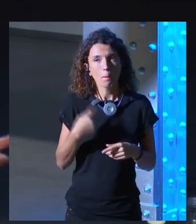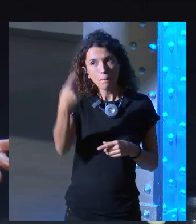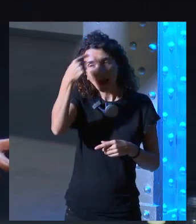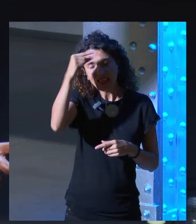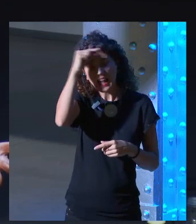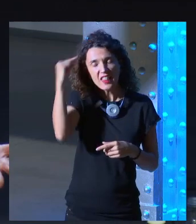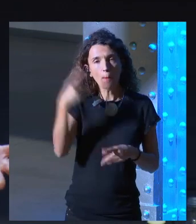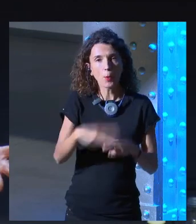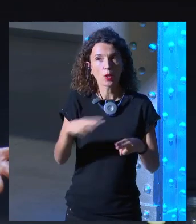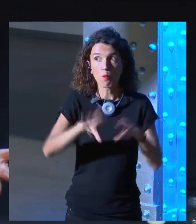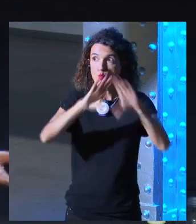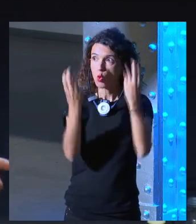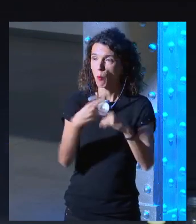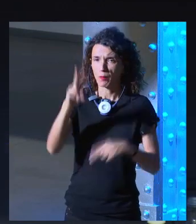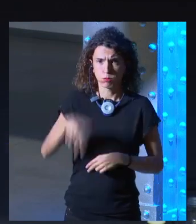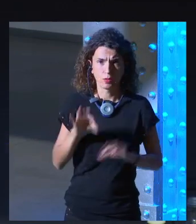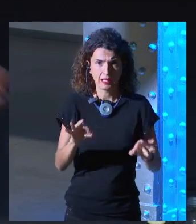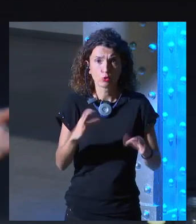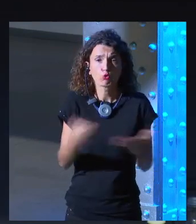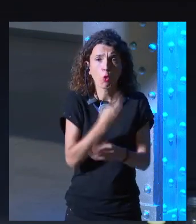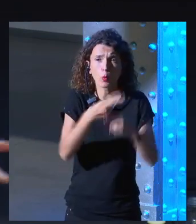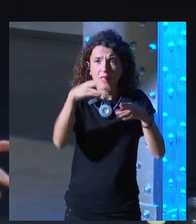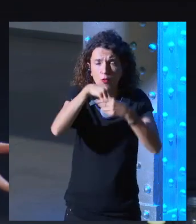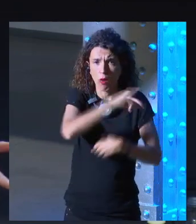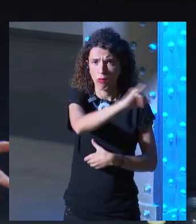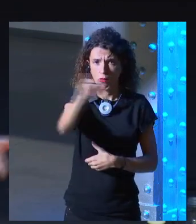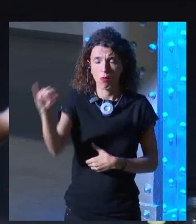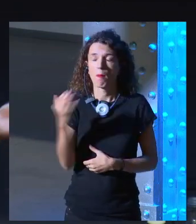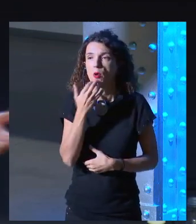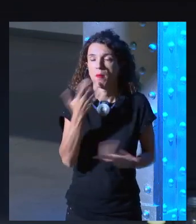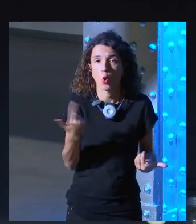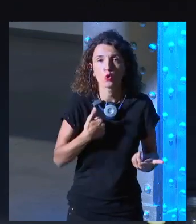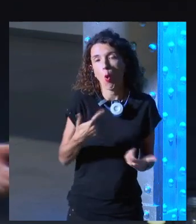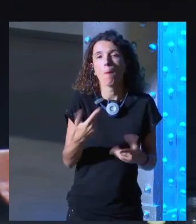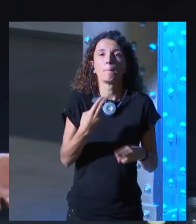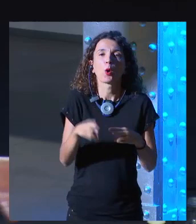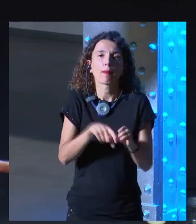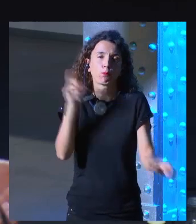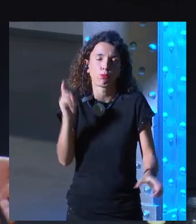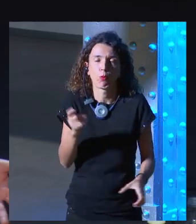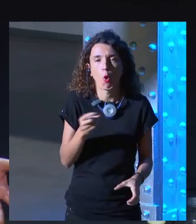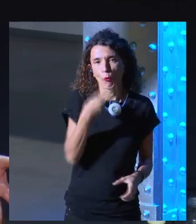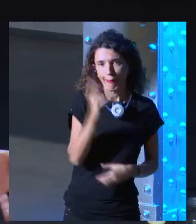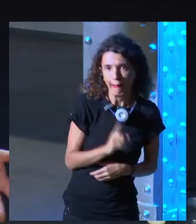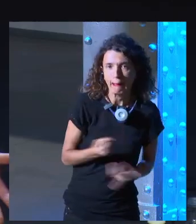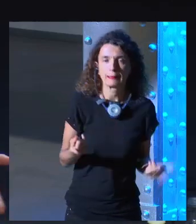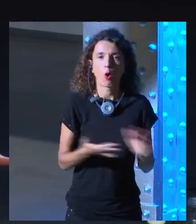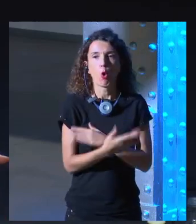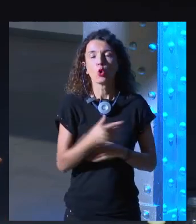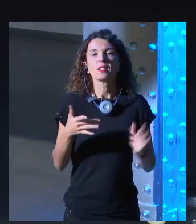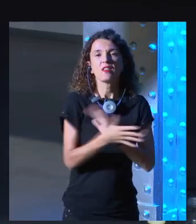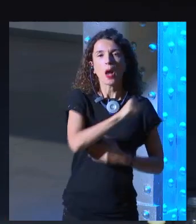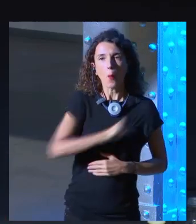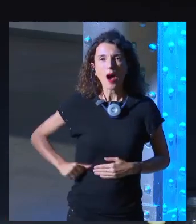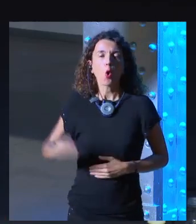also. Everything, yeah. If you say I'm not political, all you're saying is either I'm stupid or I'm lazy. It's one or the